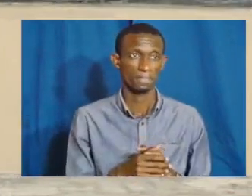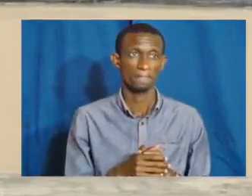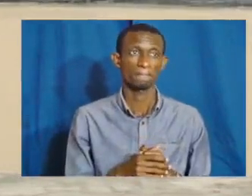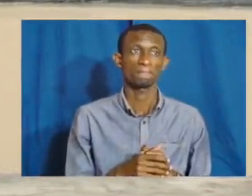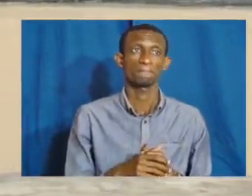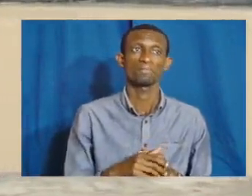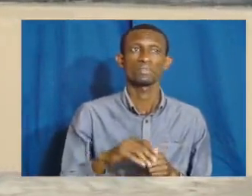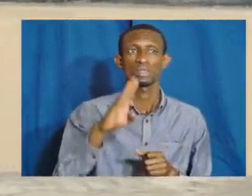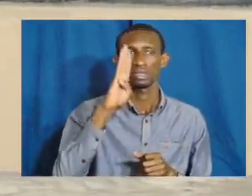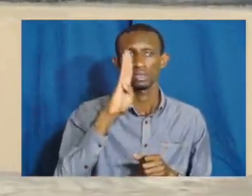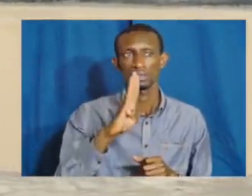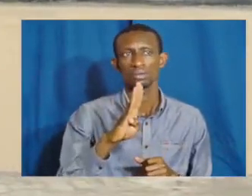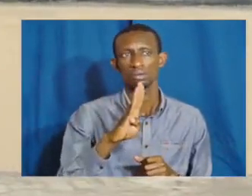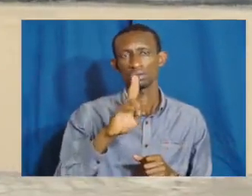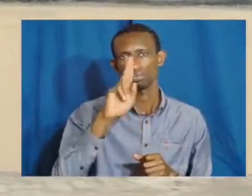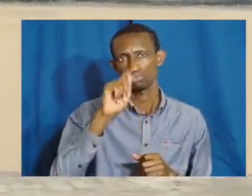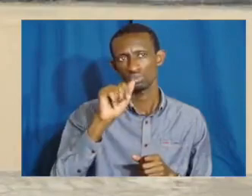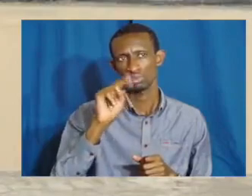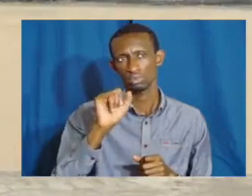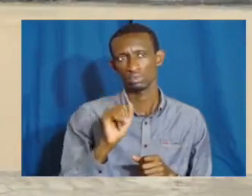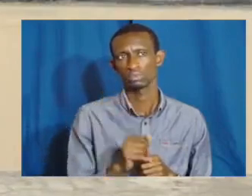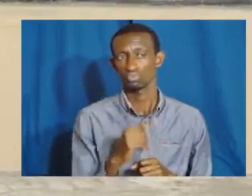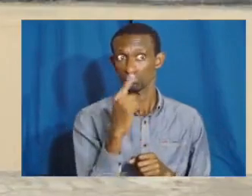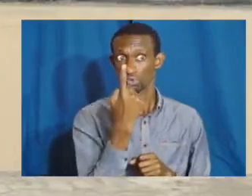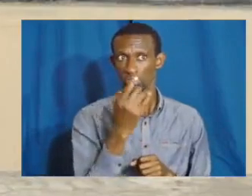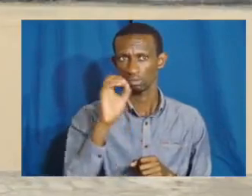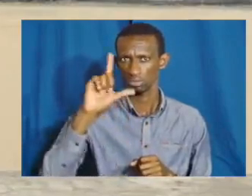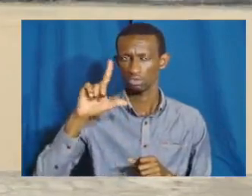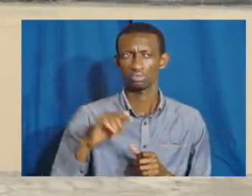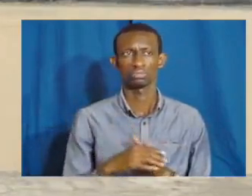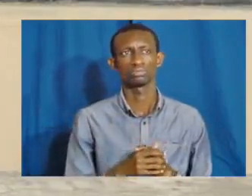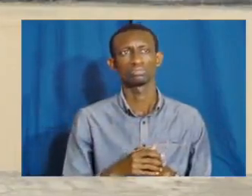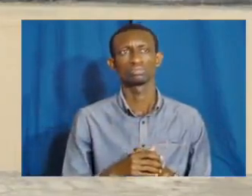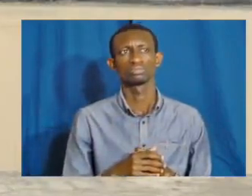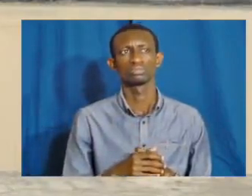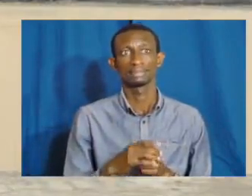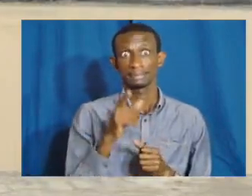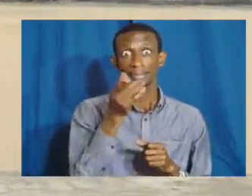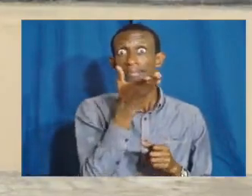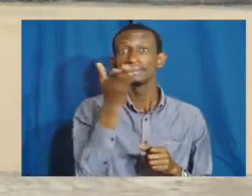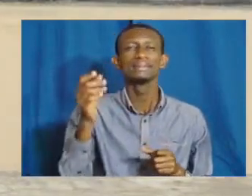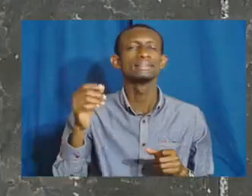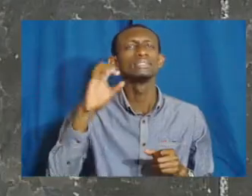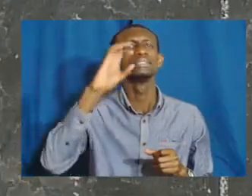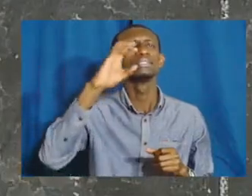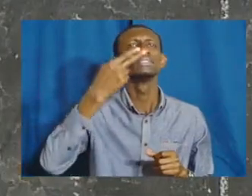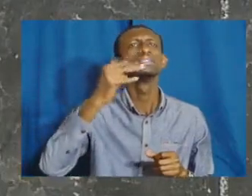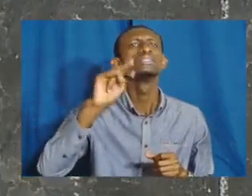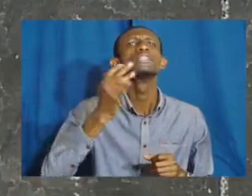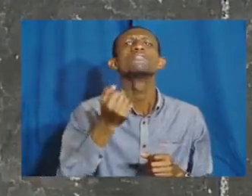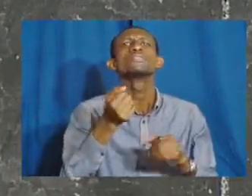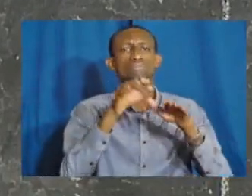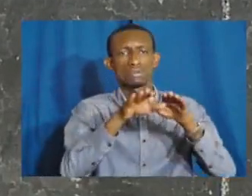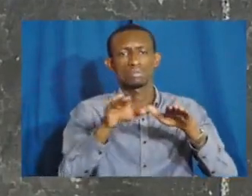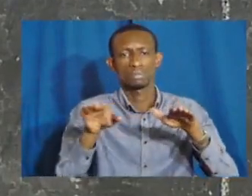butane, this is butane 1-ol. This is a chain. It is branched.